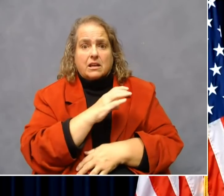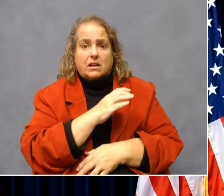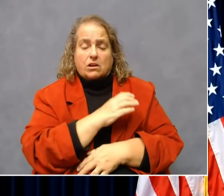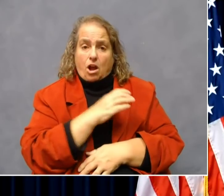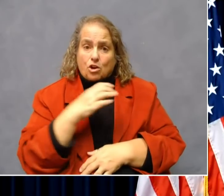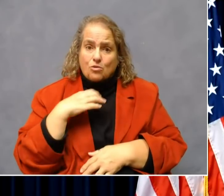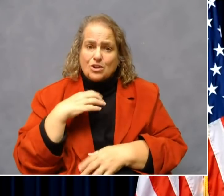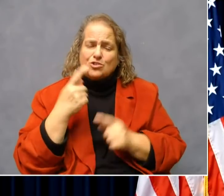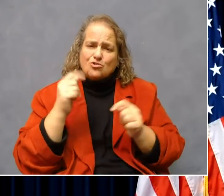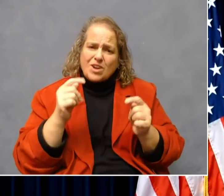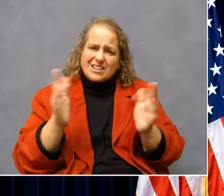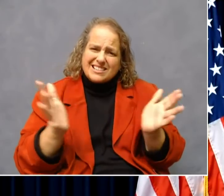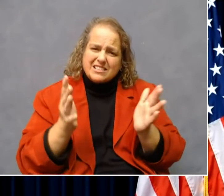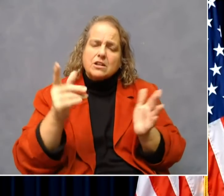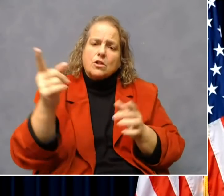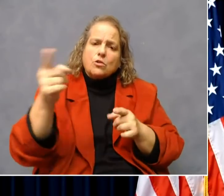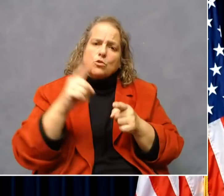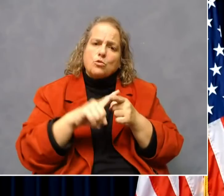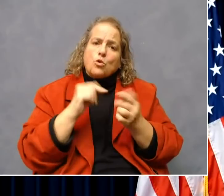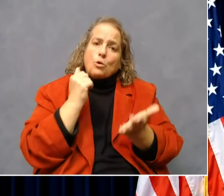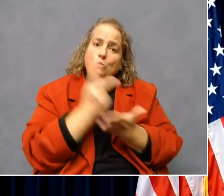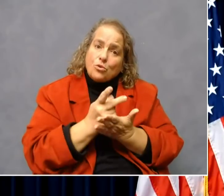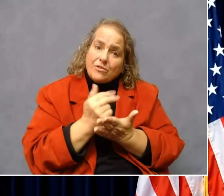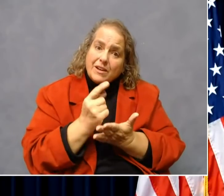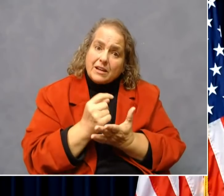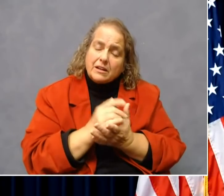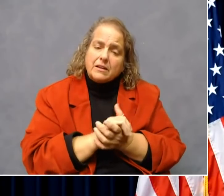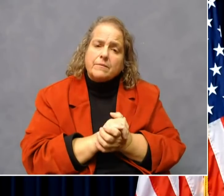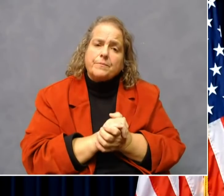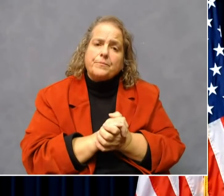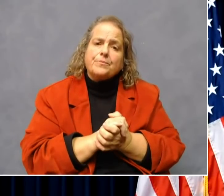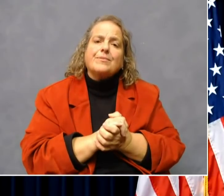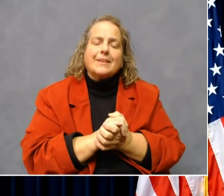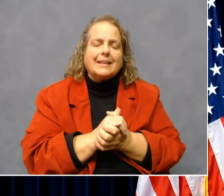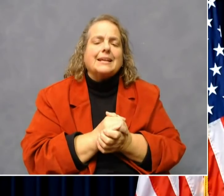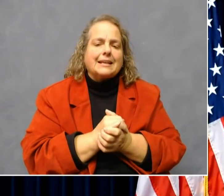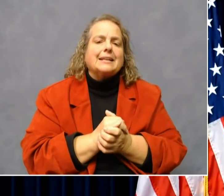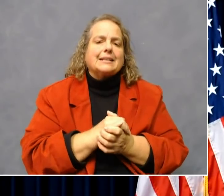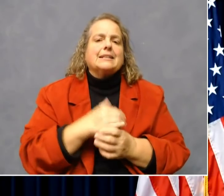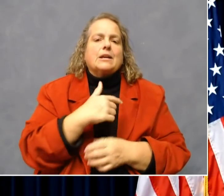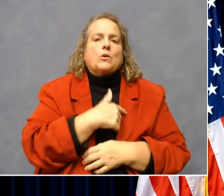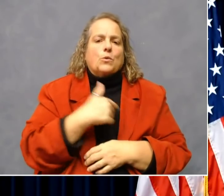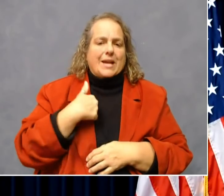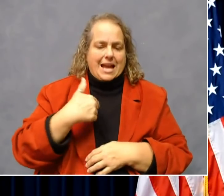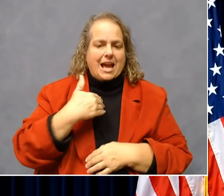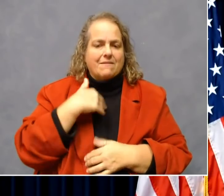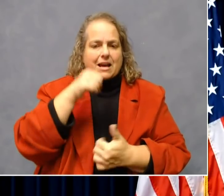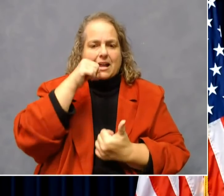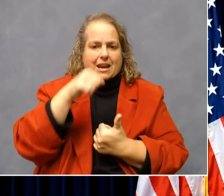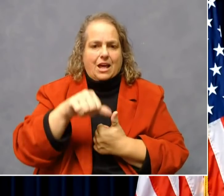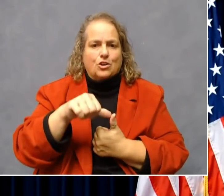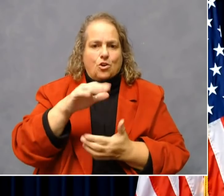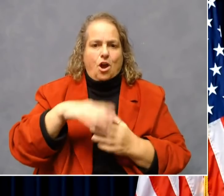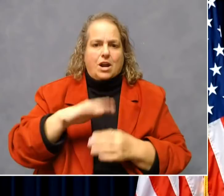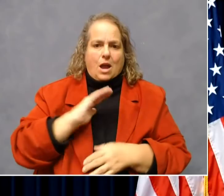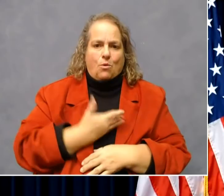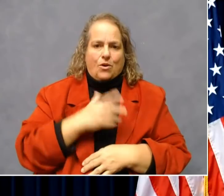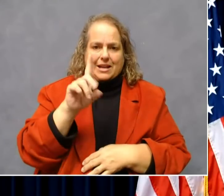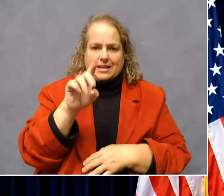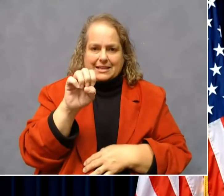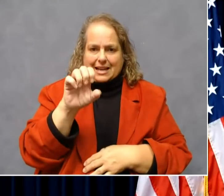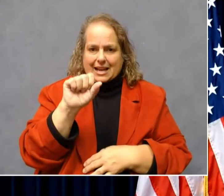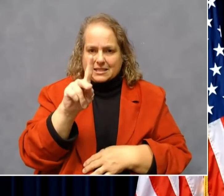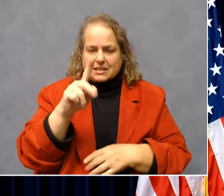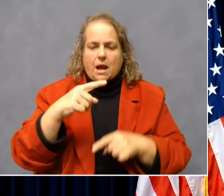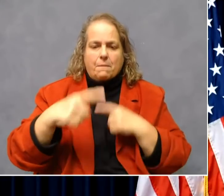this. Yeah, we've got a letter sitting on my desk about just that. We've talked primarily to